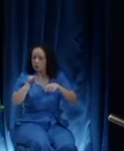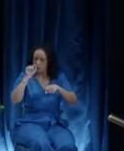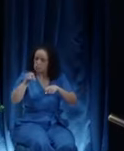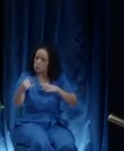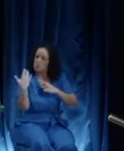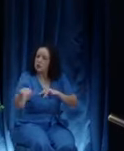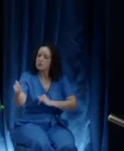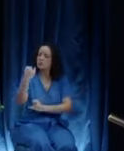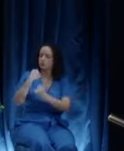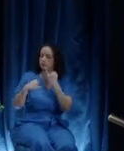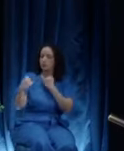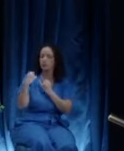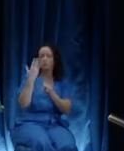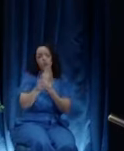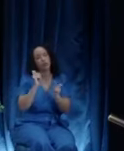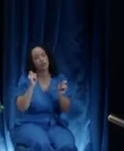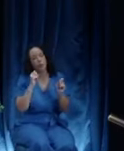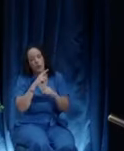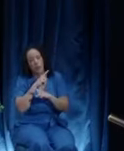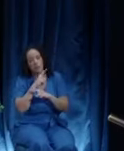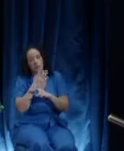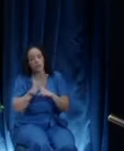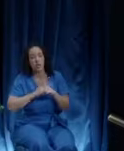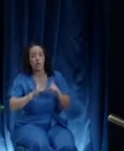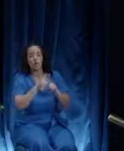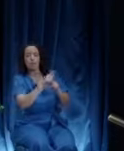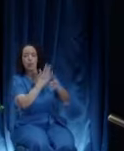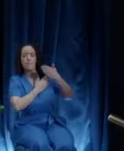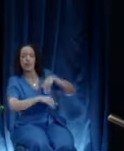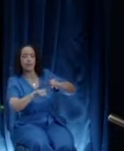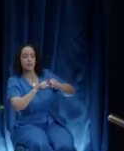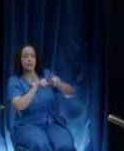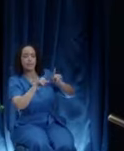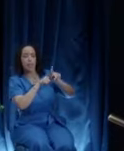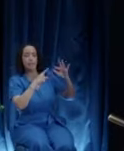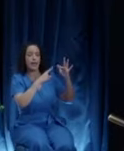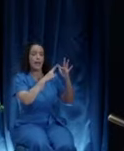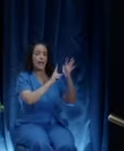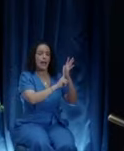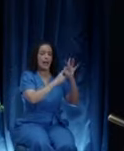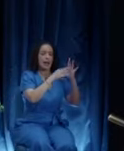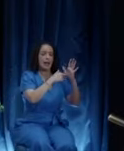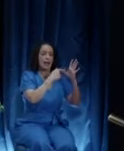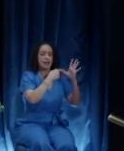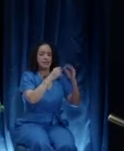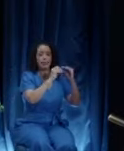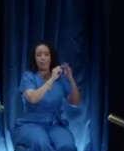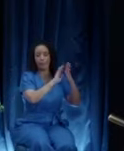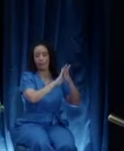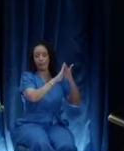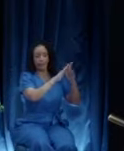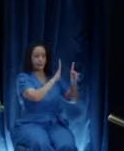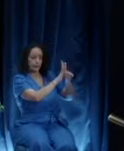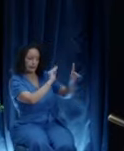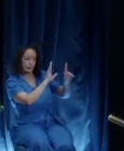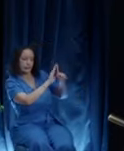and it's a very weird... So she's trying to be Elizabethan, basically. Right. She's trying to say, I'm very Elizabethan. Her. Yes. Mm-hmm. And there